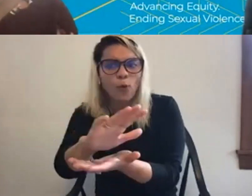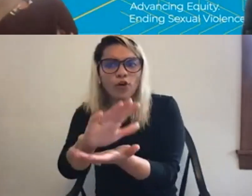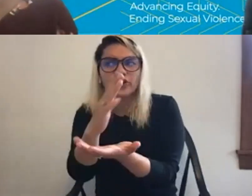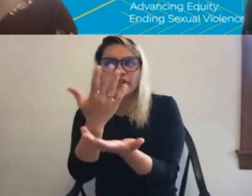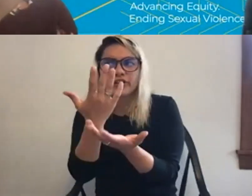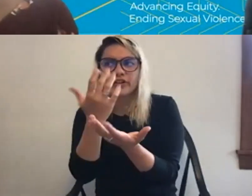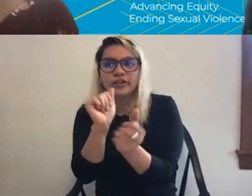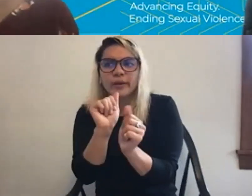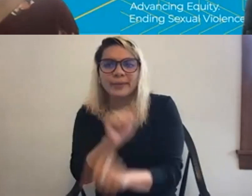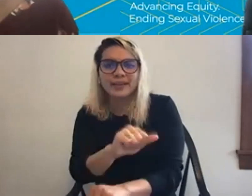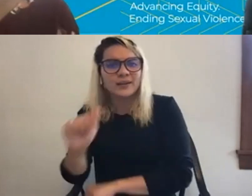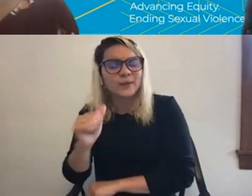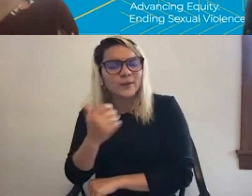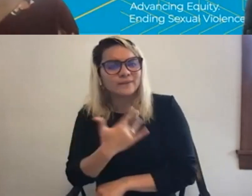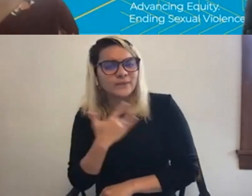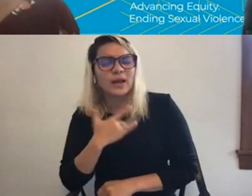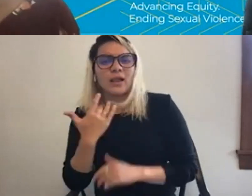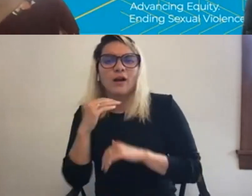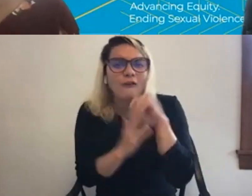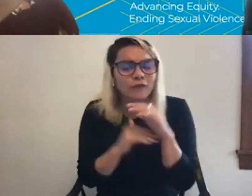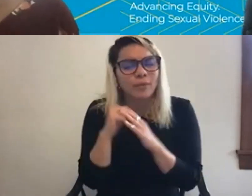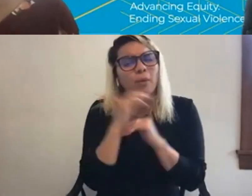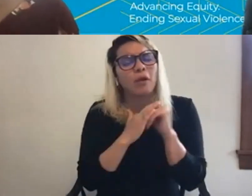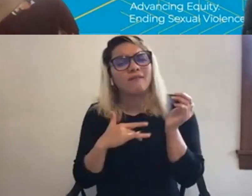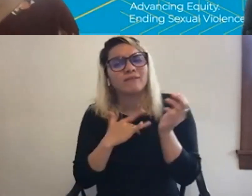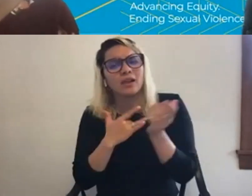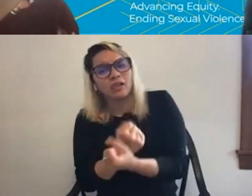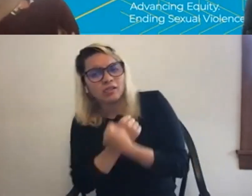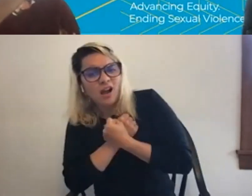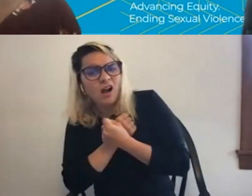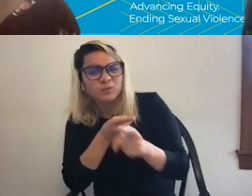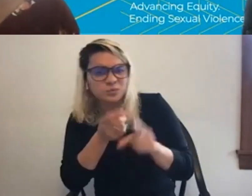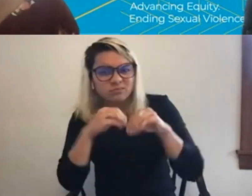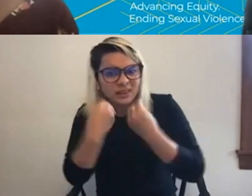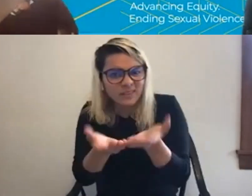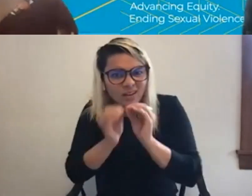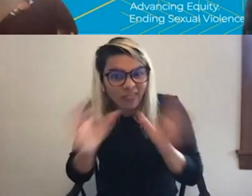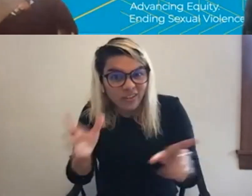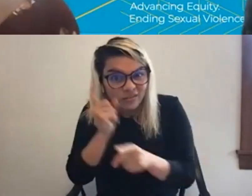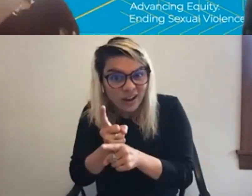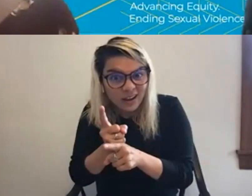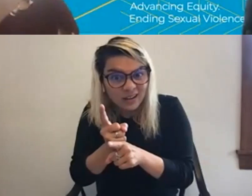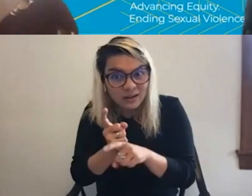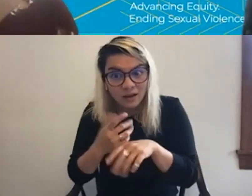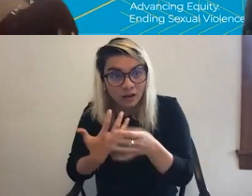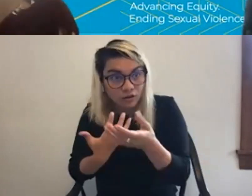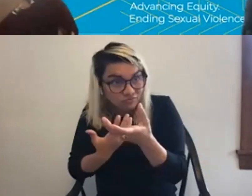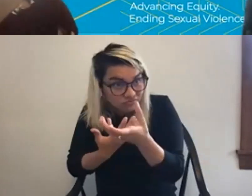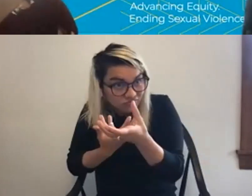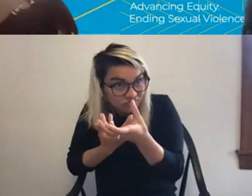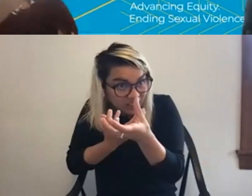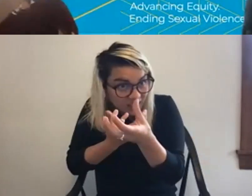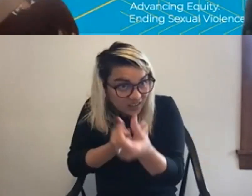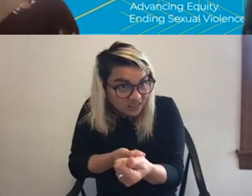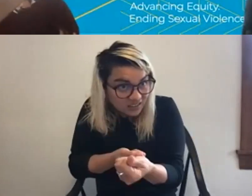and comforted and loved in that moment. And trusting, right, that something would actually happen, that it wouldn't